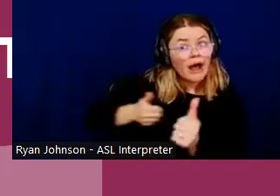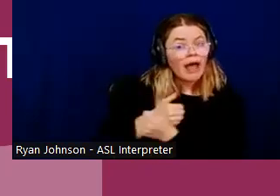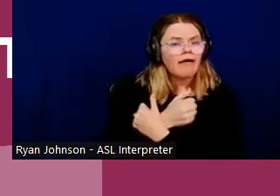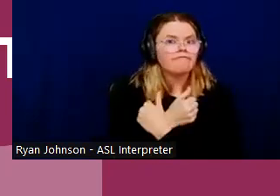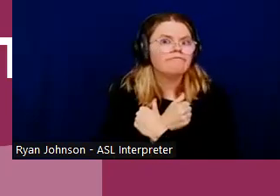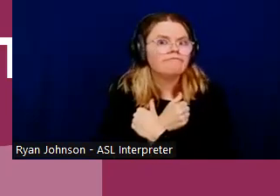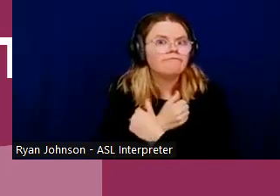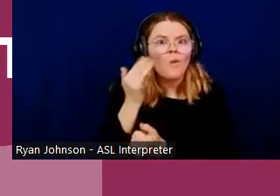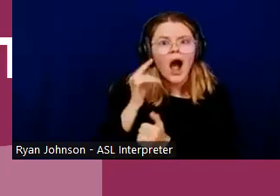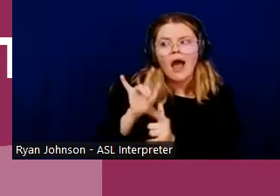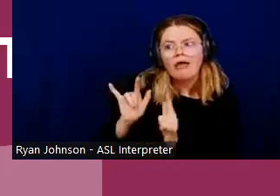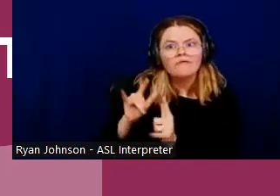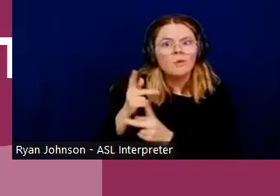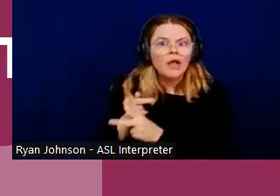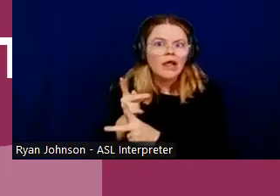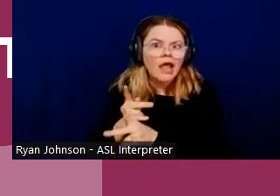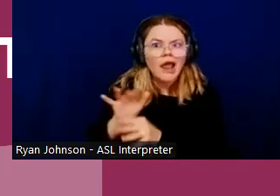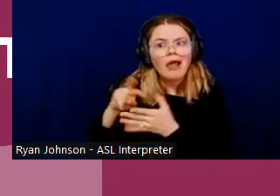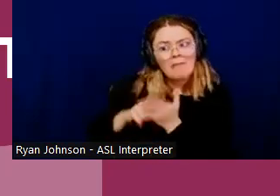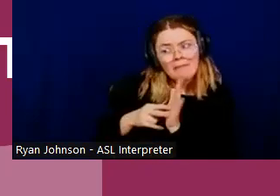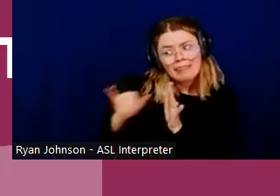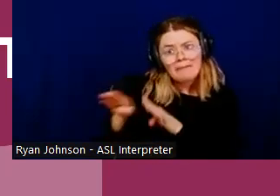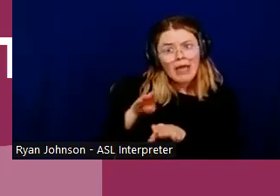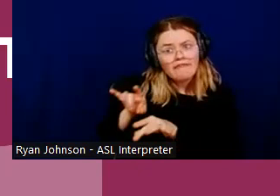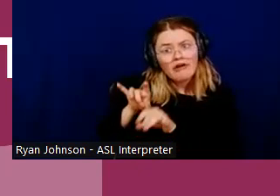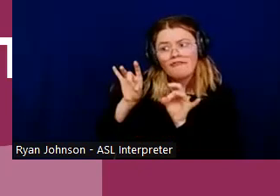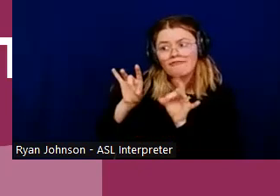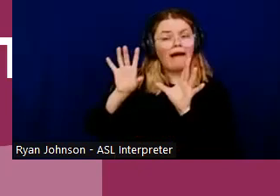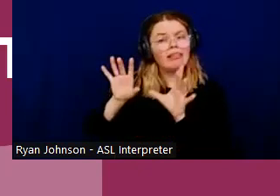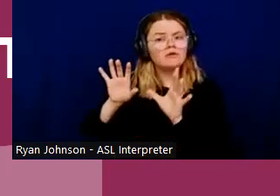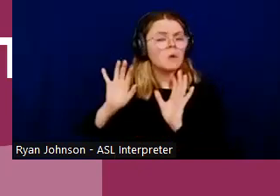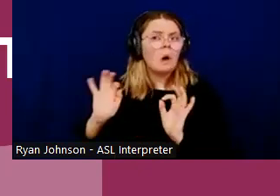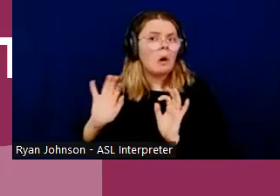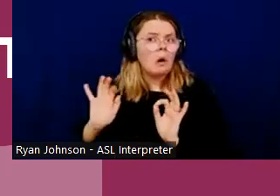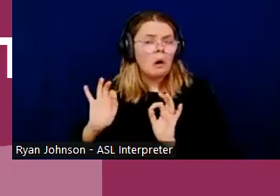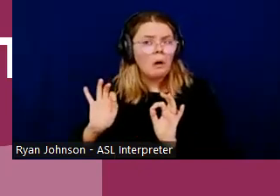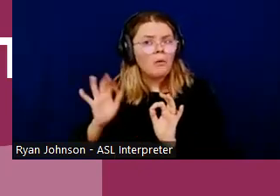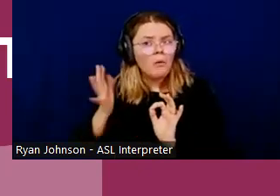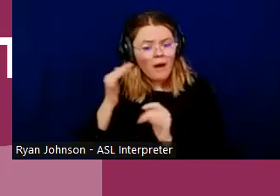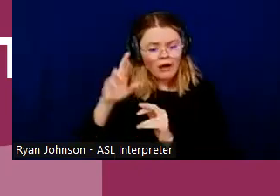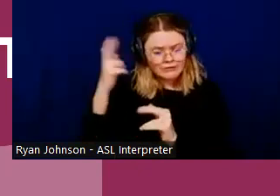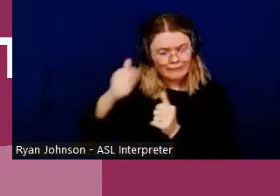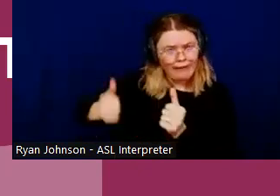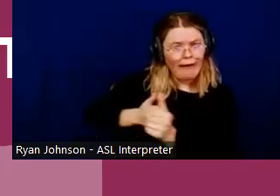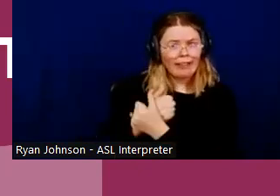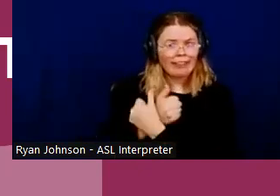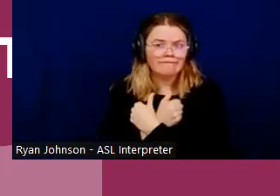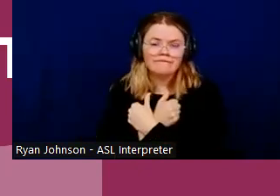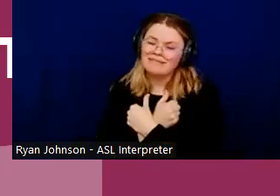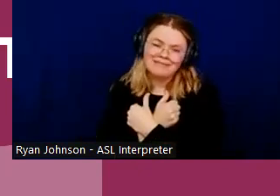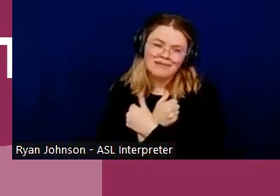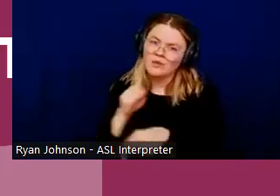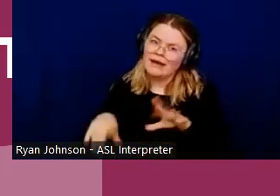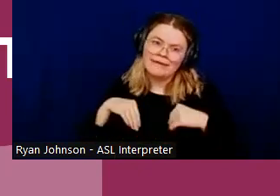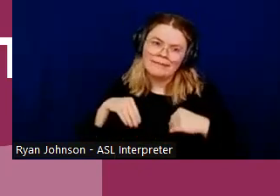and it's okay, you should excuse it, but it's really not. And sometimes we can kind of fall